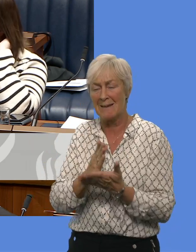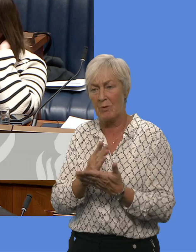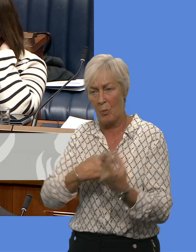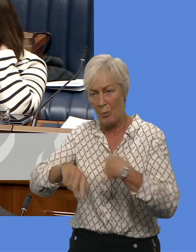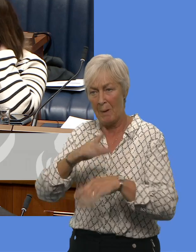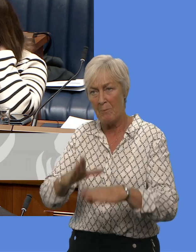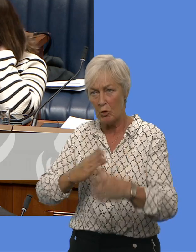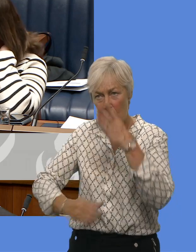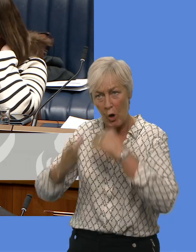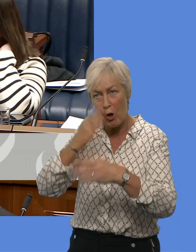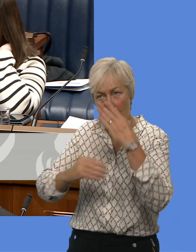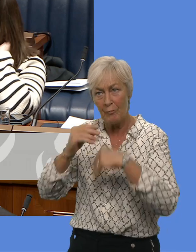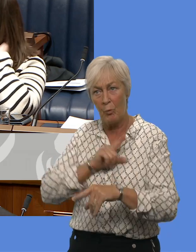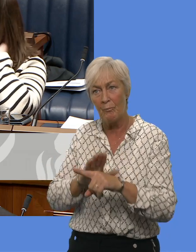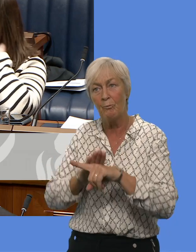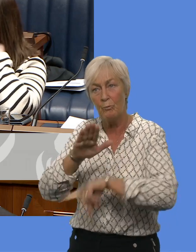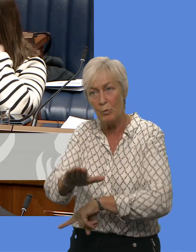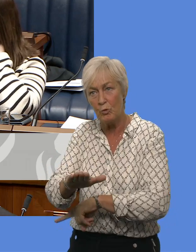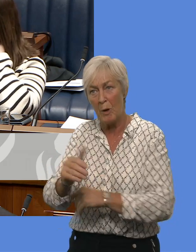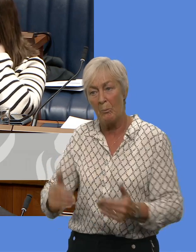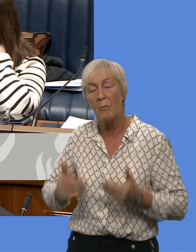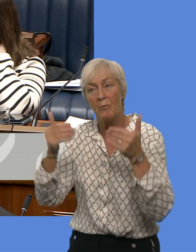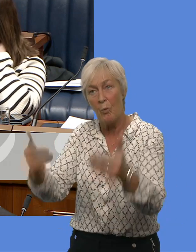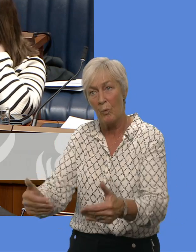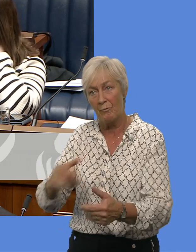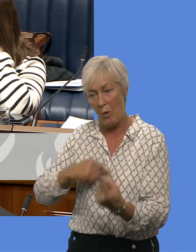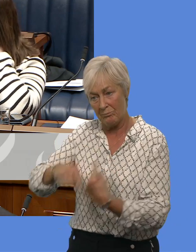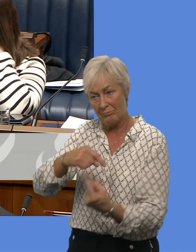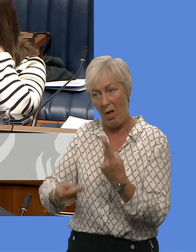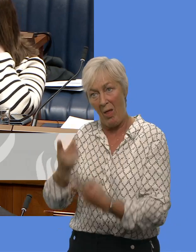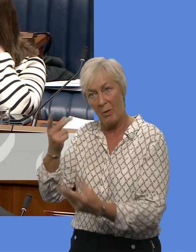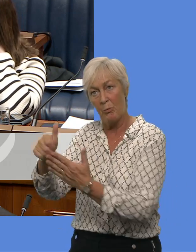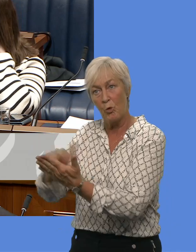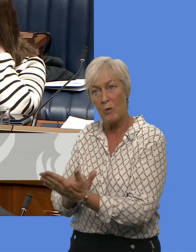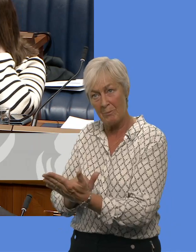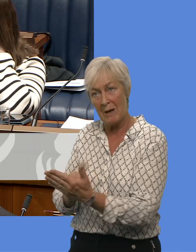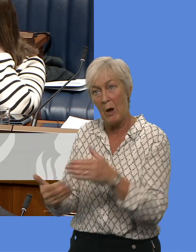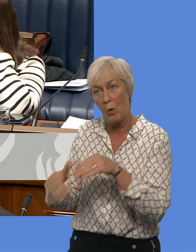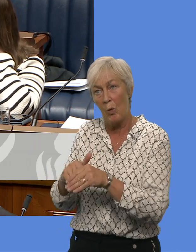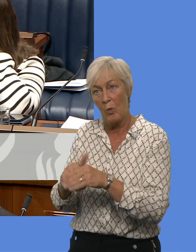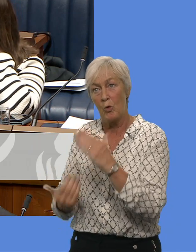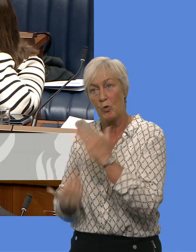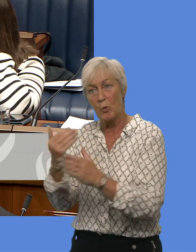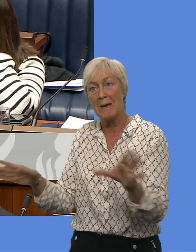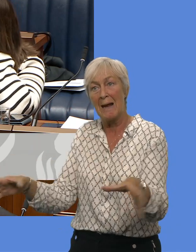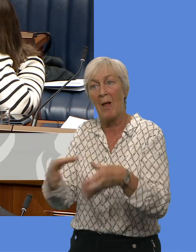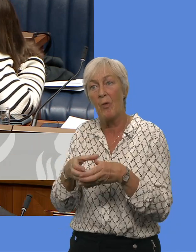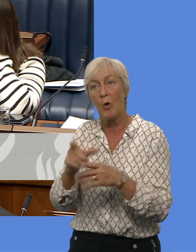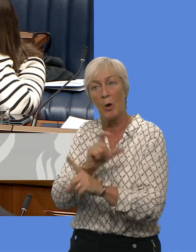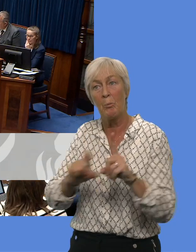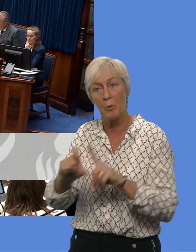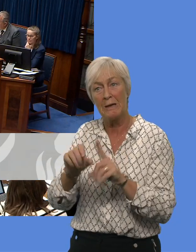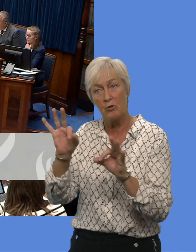to learn and hopefully move forward with in relation to the rollout of other programmes, including the new Together Build United Community revised